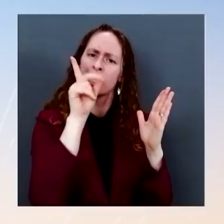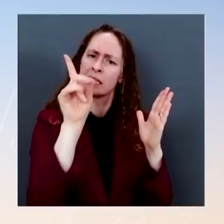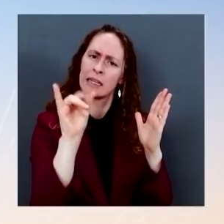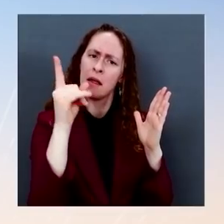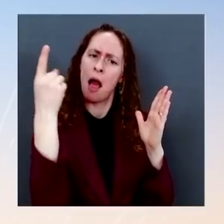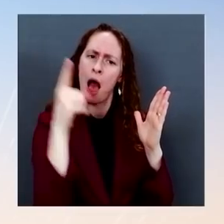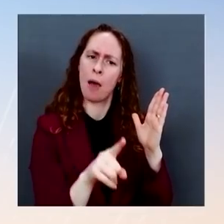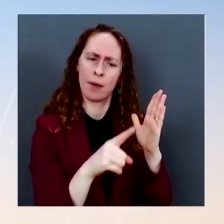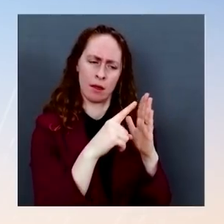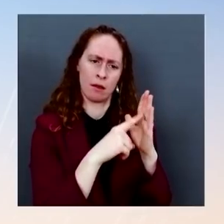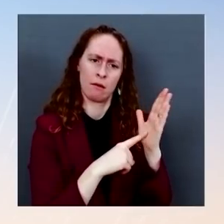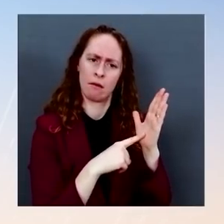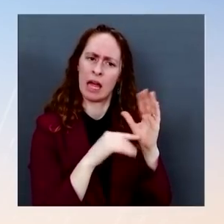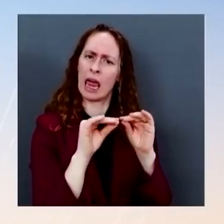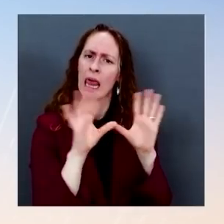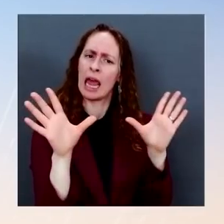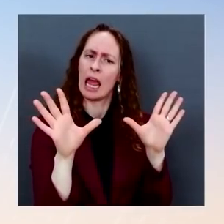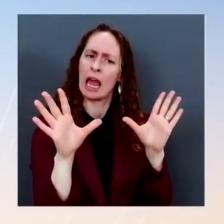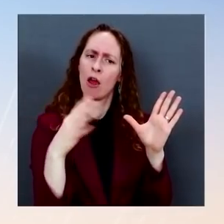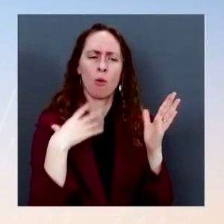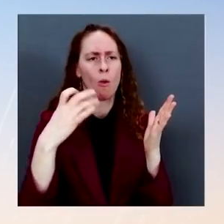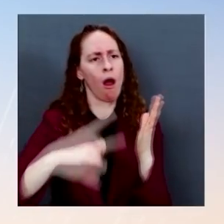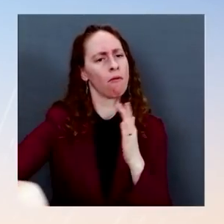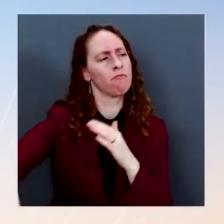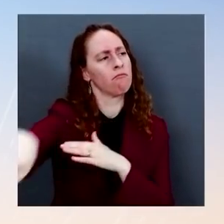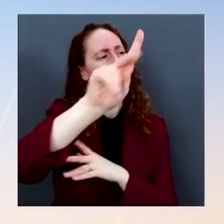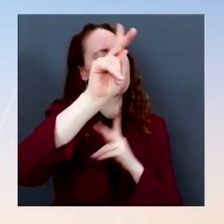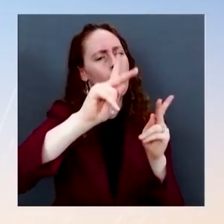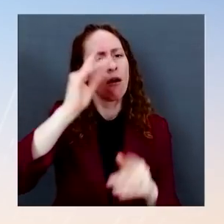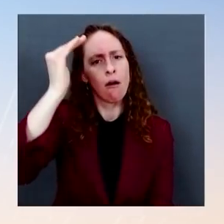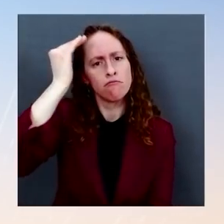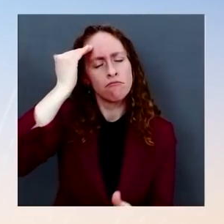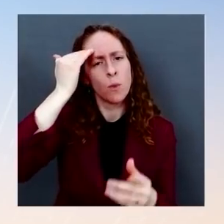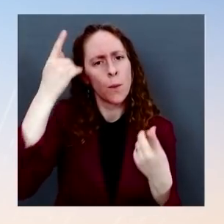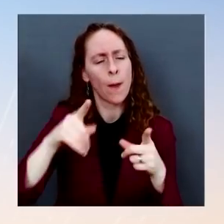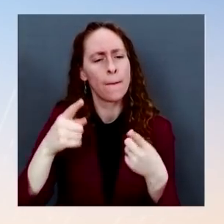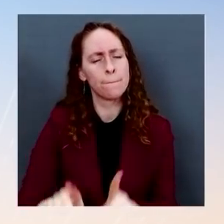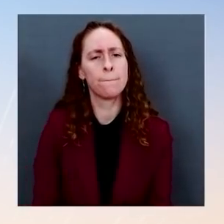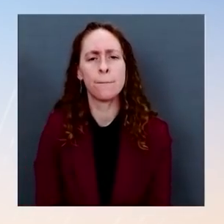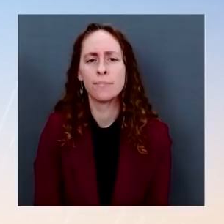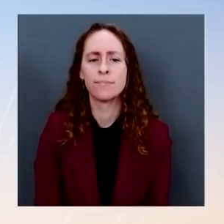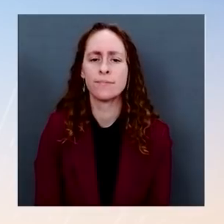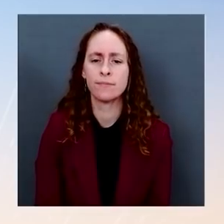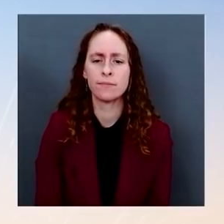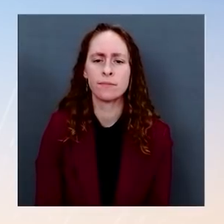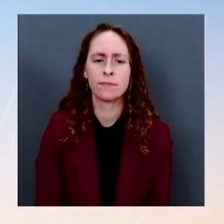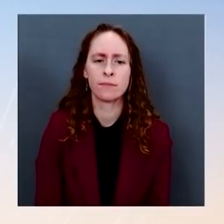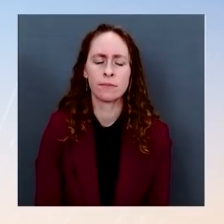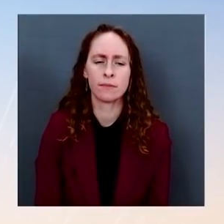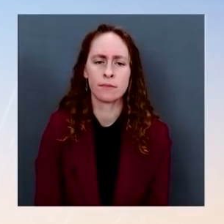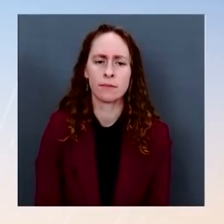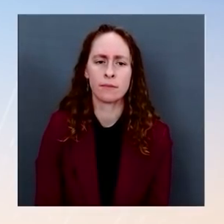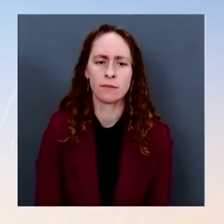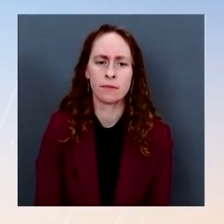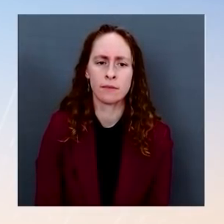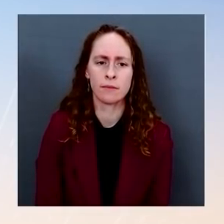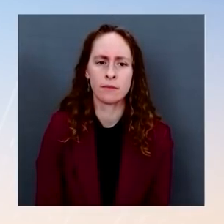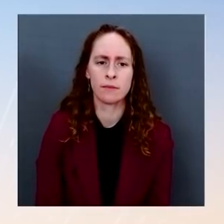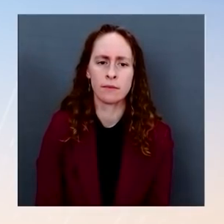episode teach the White House about the prospects of voting rights? Joe Manchin has also said that he wants that to be a bipartisan effort.